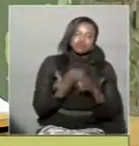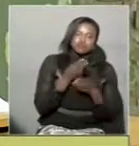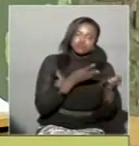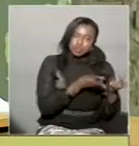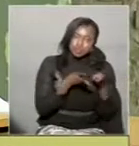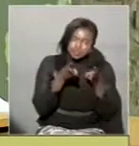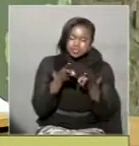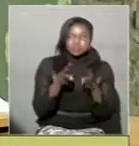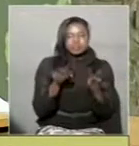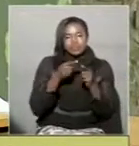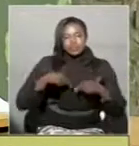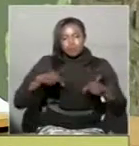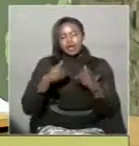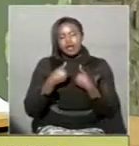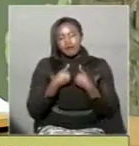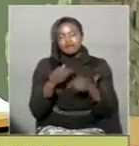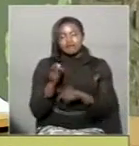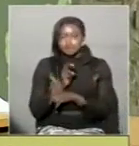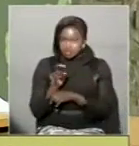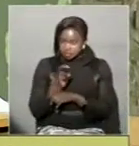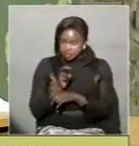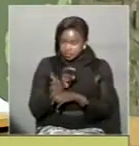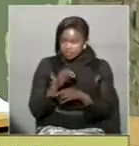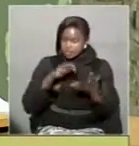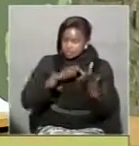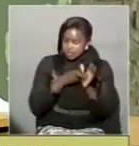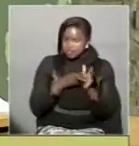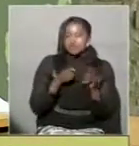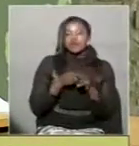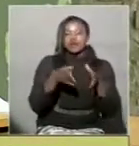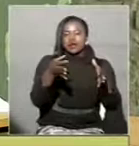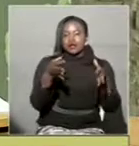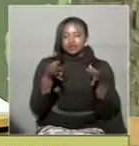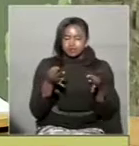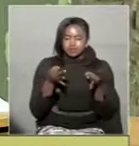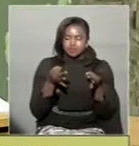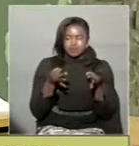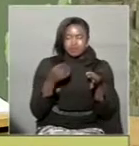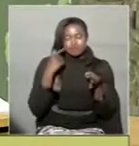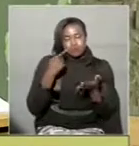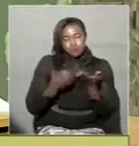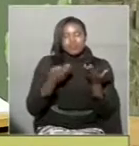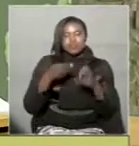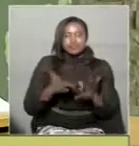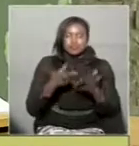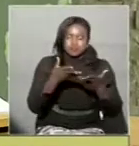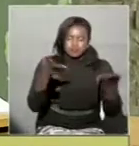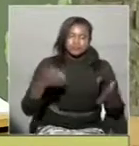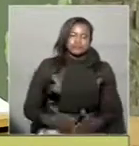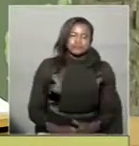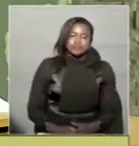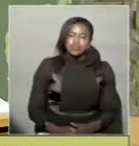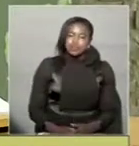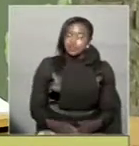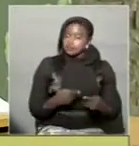also do the monitoring, which in a way is the accountability of what goes on there. But the